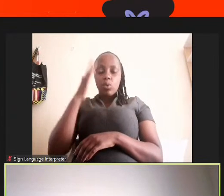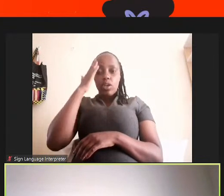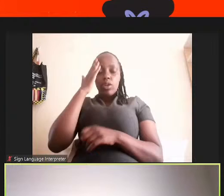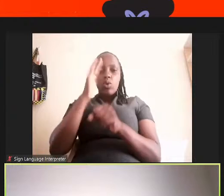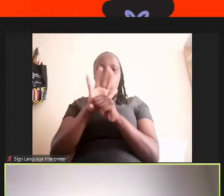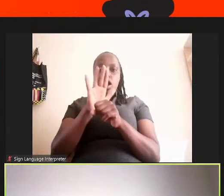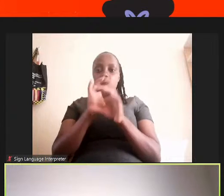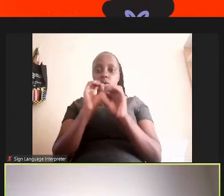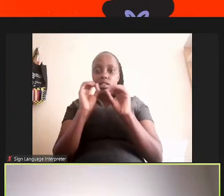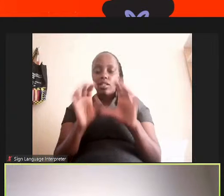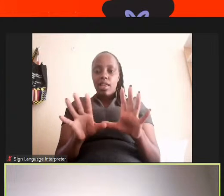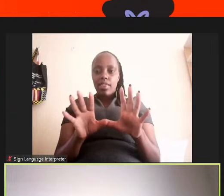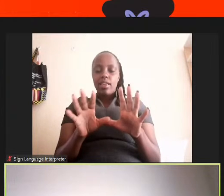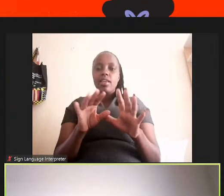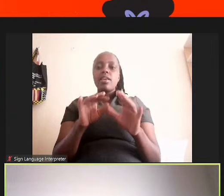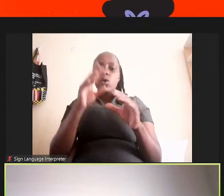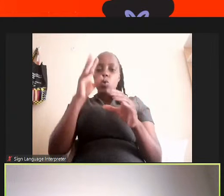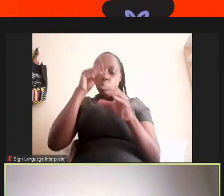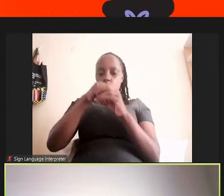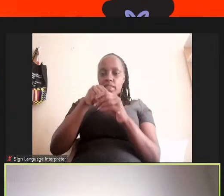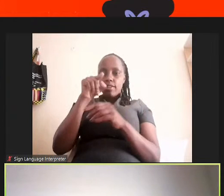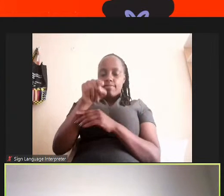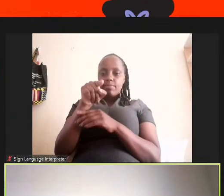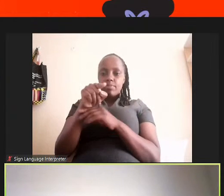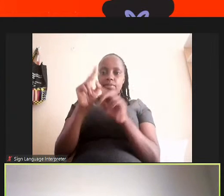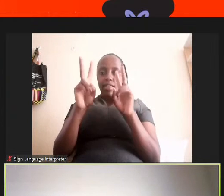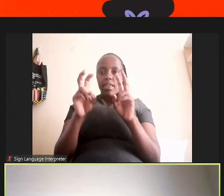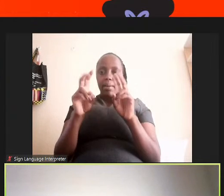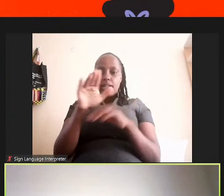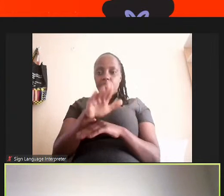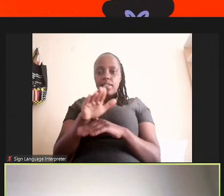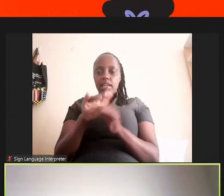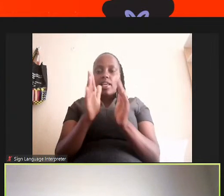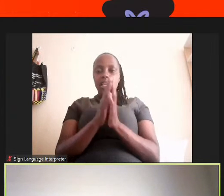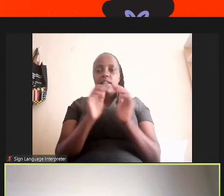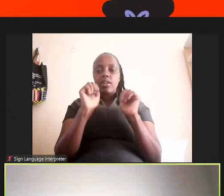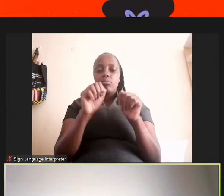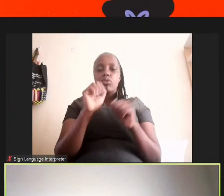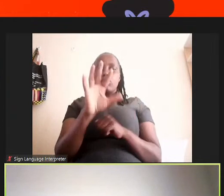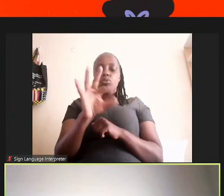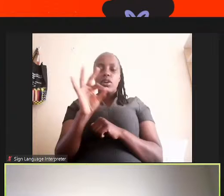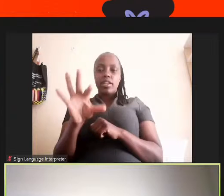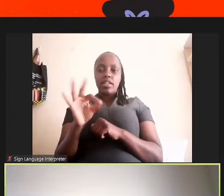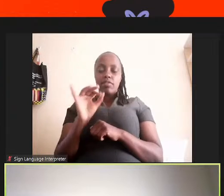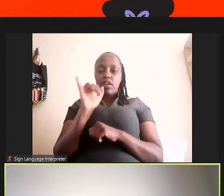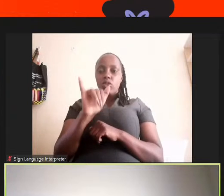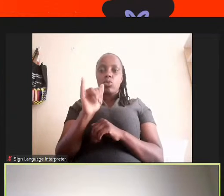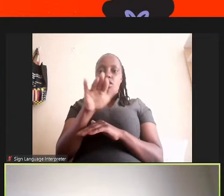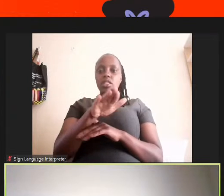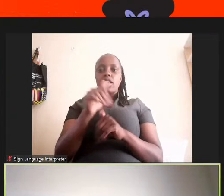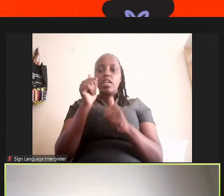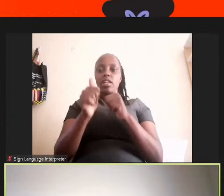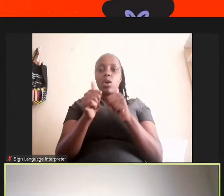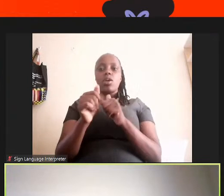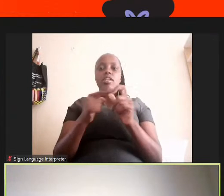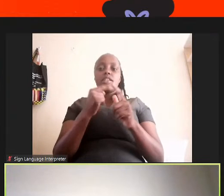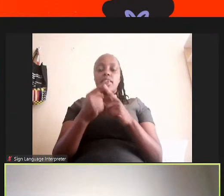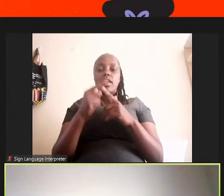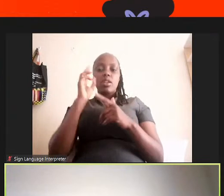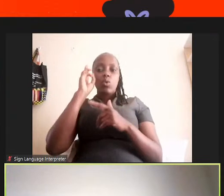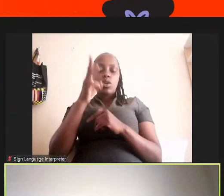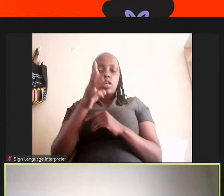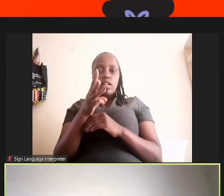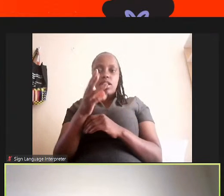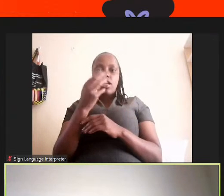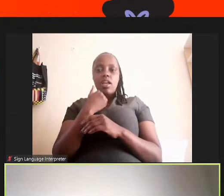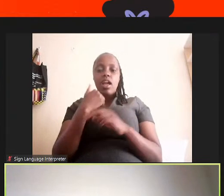about within that thematic area. And we can identify those areas that would then need